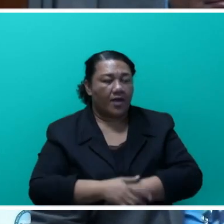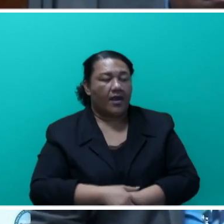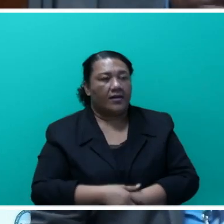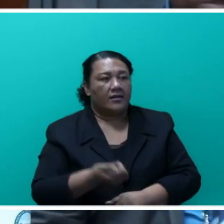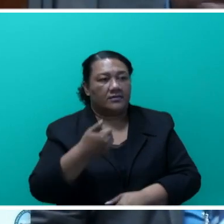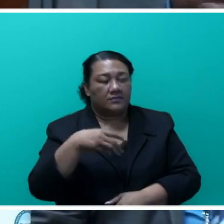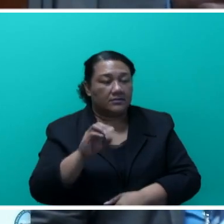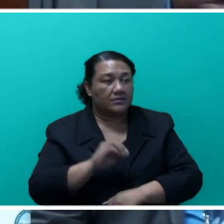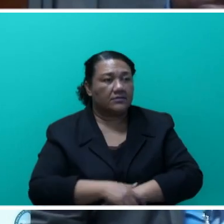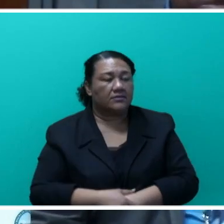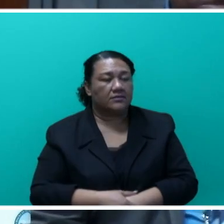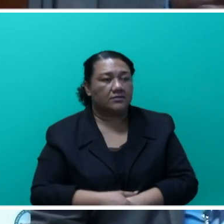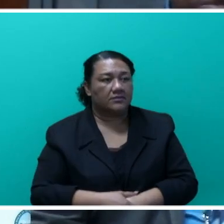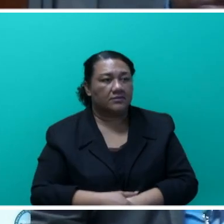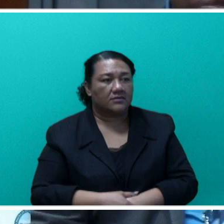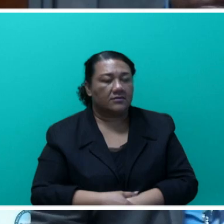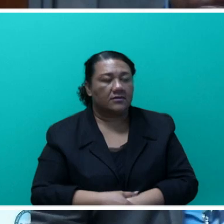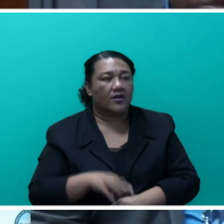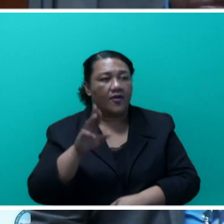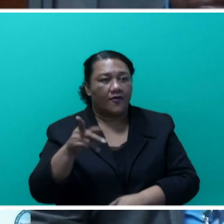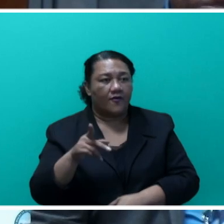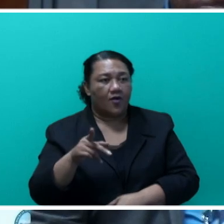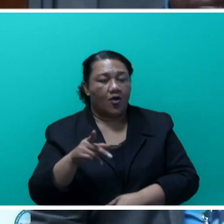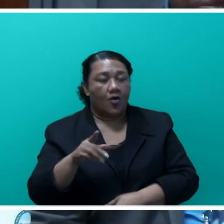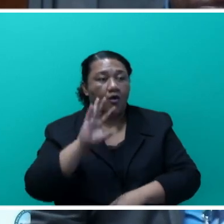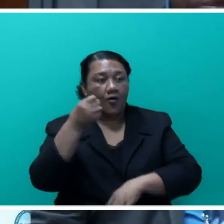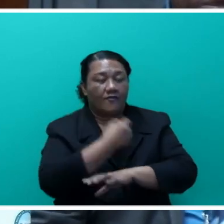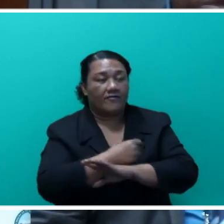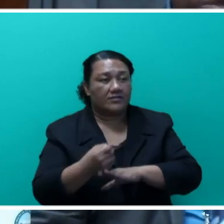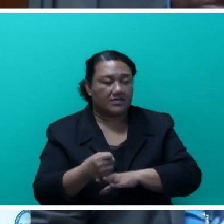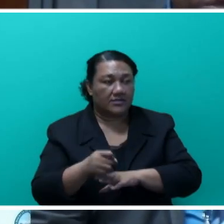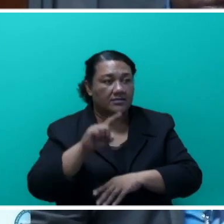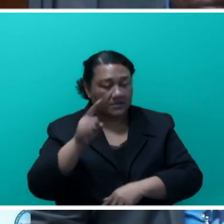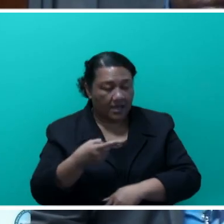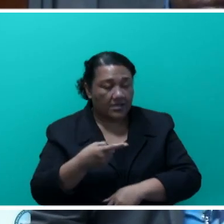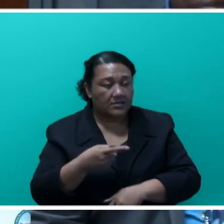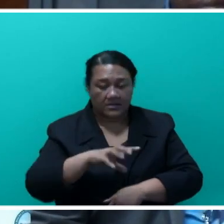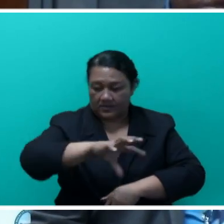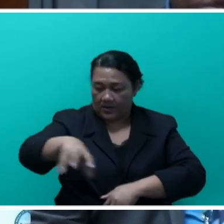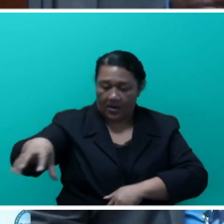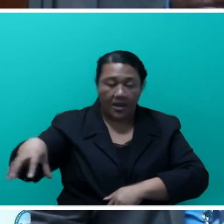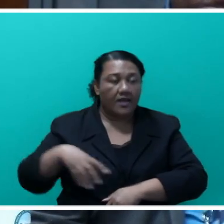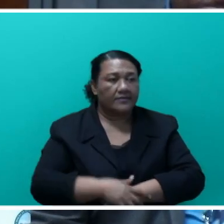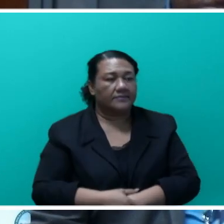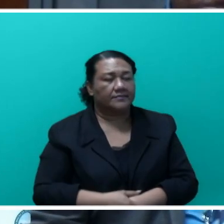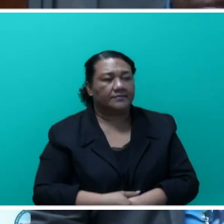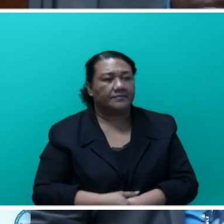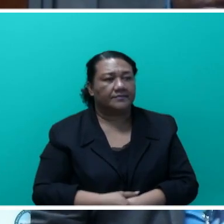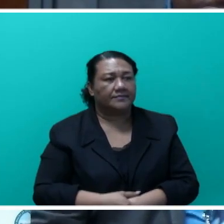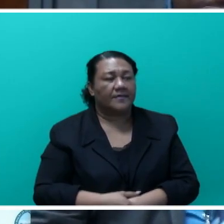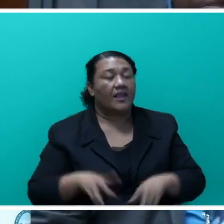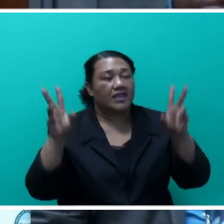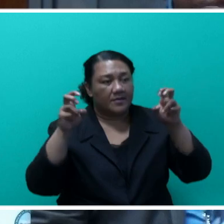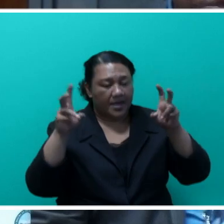senior representatives from a broad cross-section of the housing sector, participated in thematic